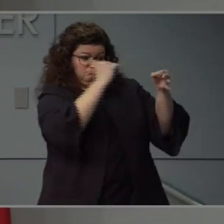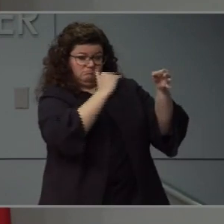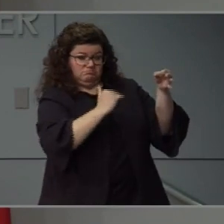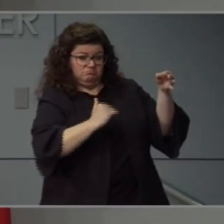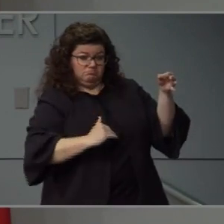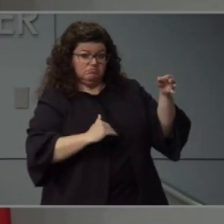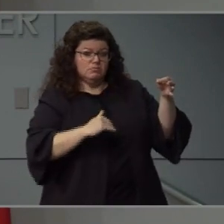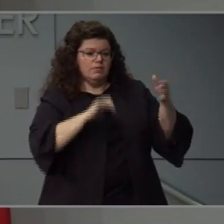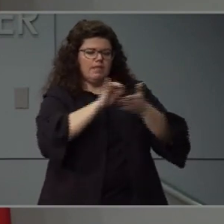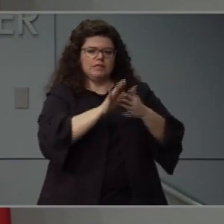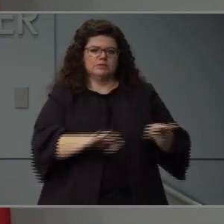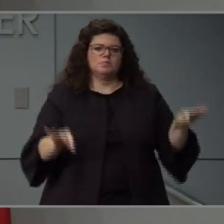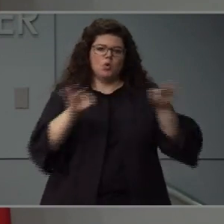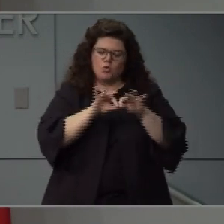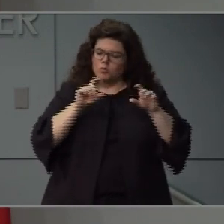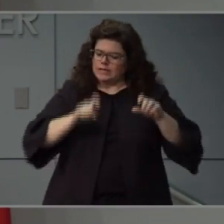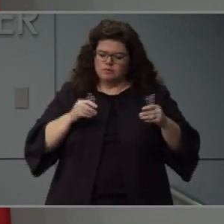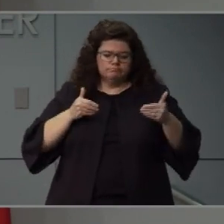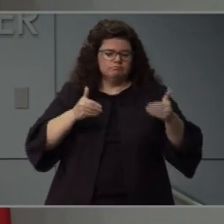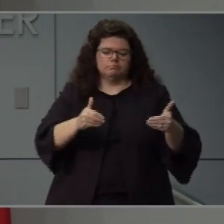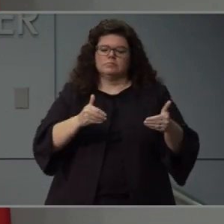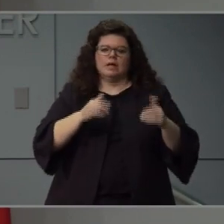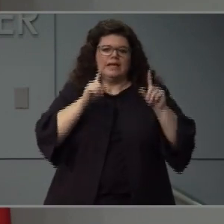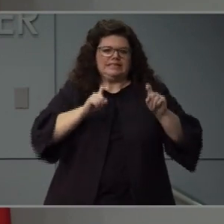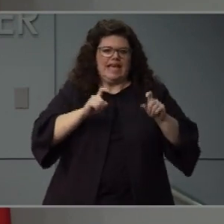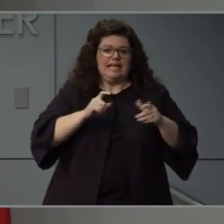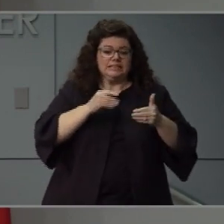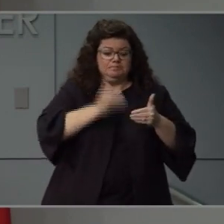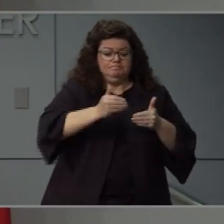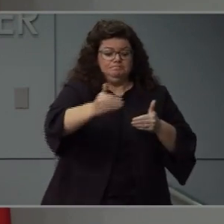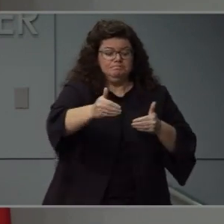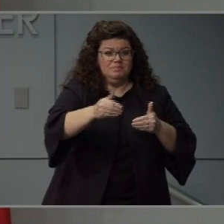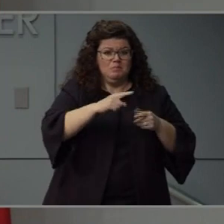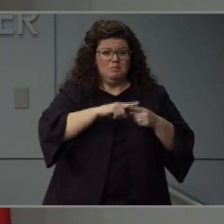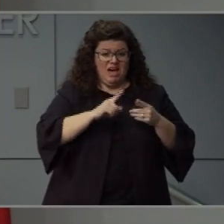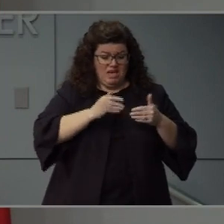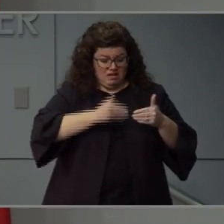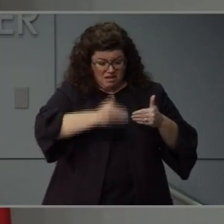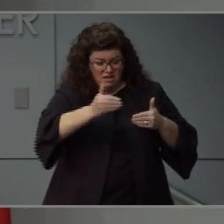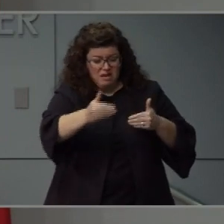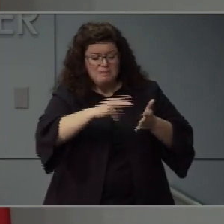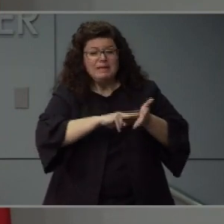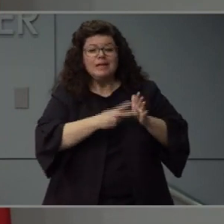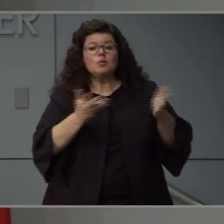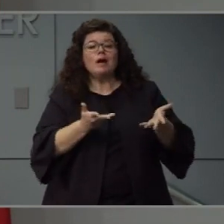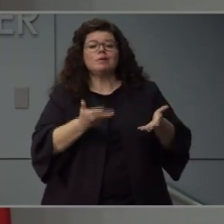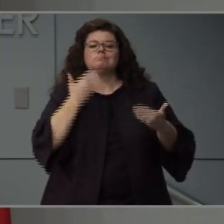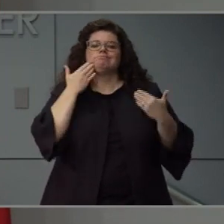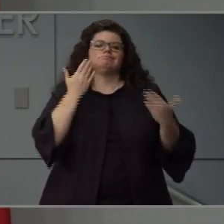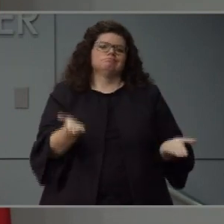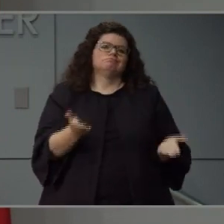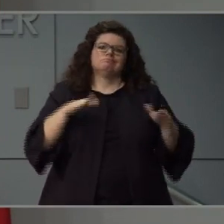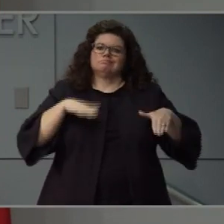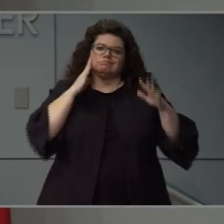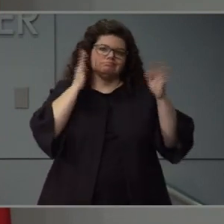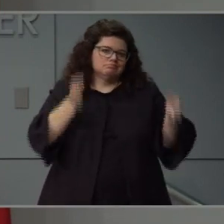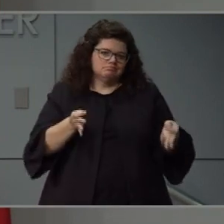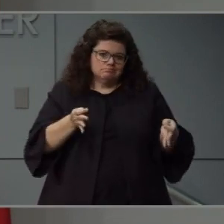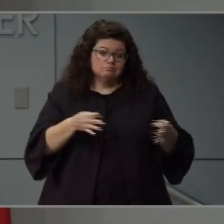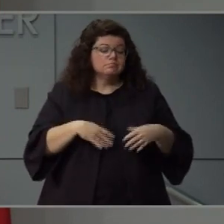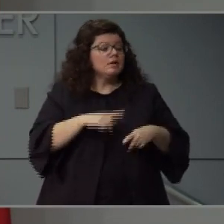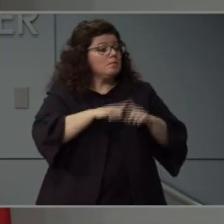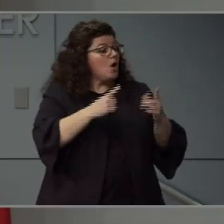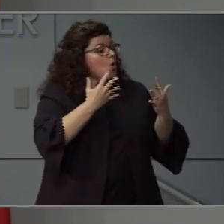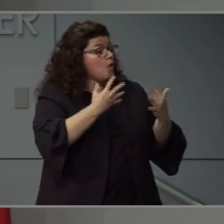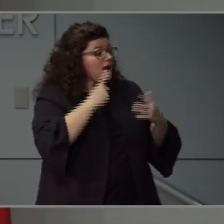important. We need to be testing them. The question is how often, and I think that's what we're wanting to come back with. And then once we know what the science